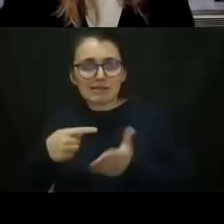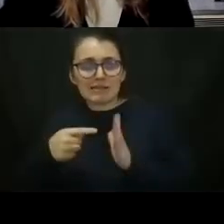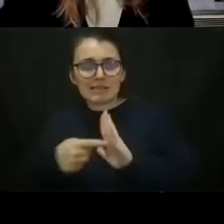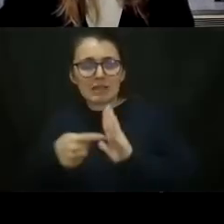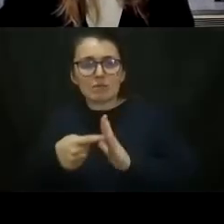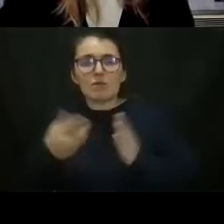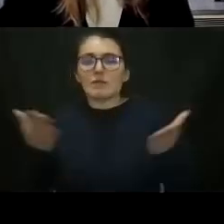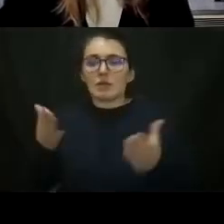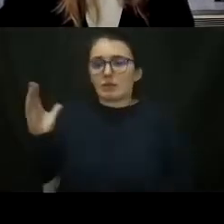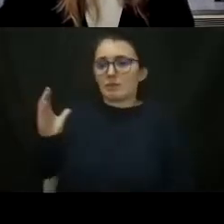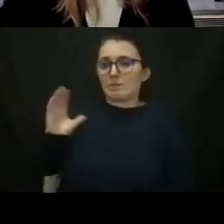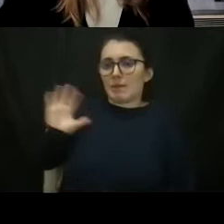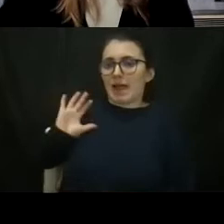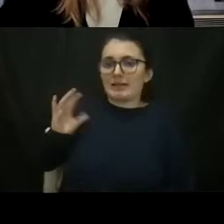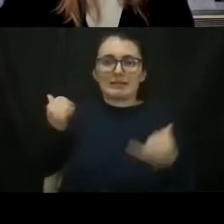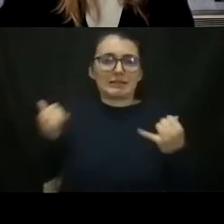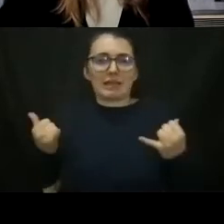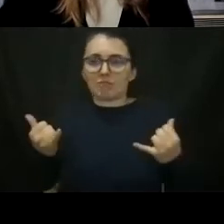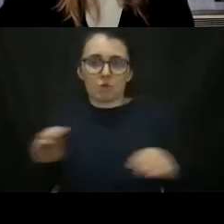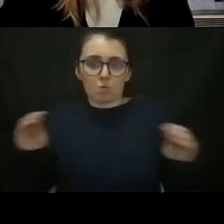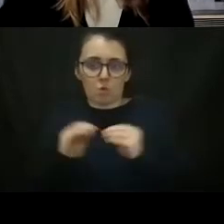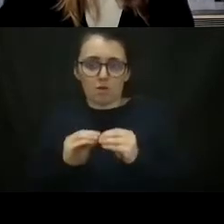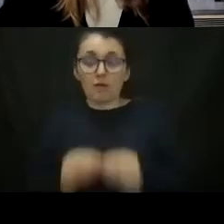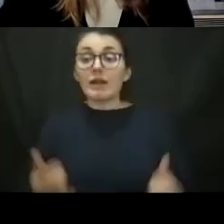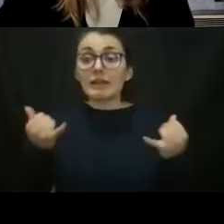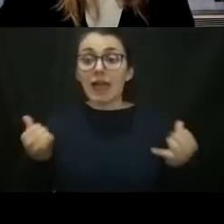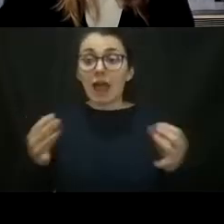in the past that is no longer present in the future.